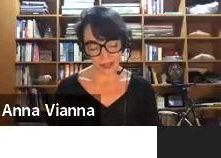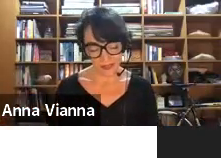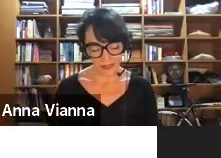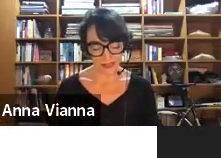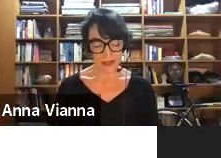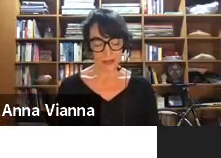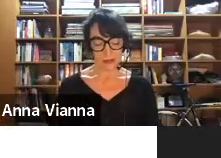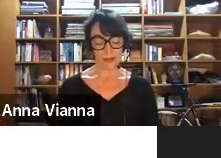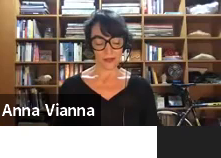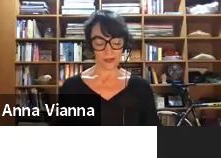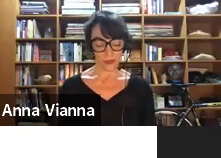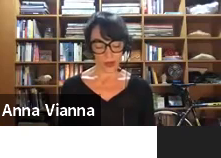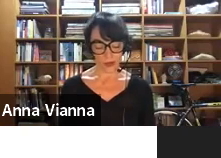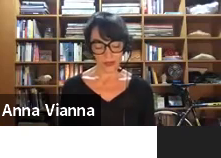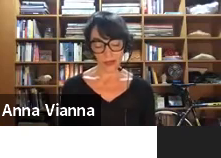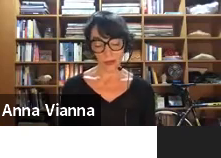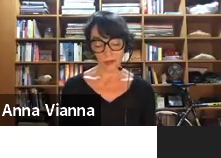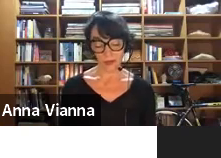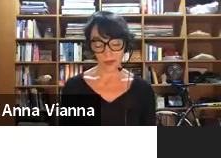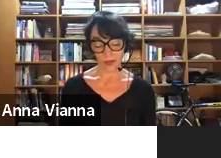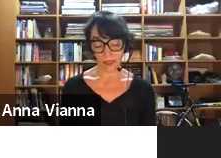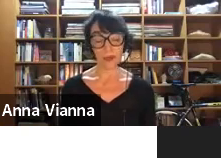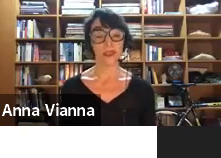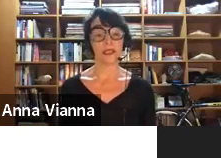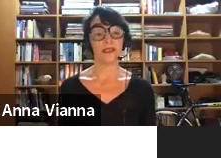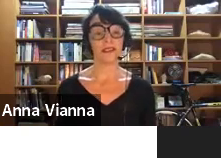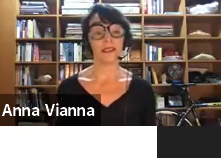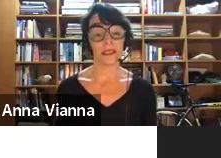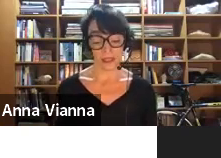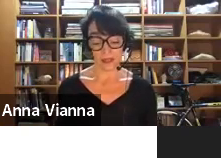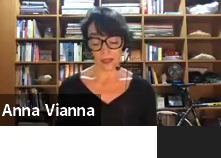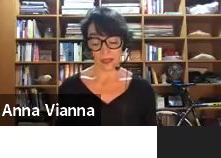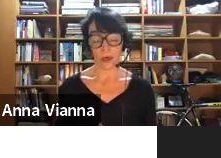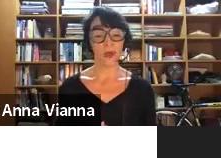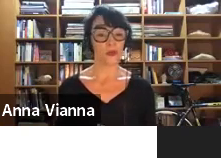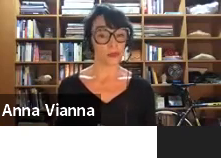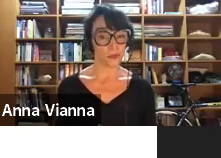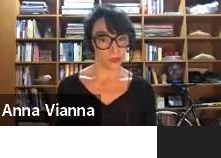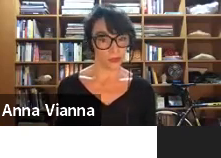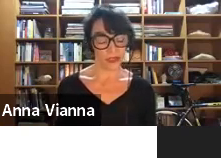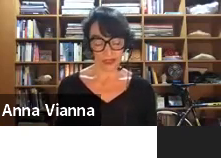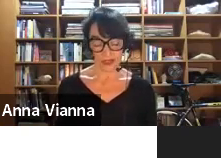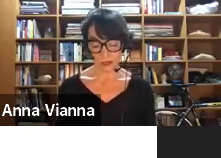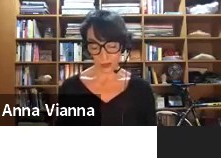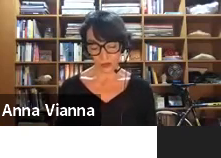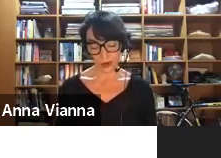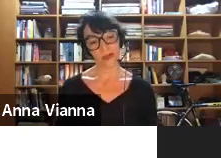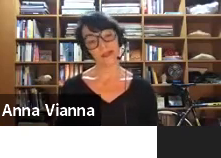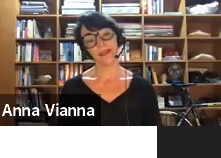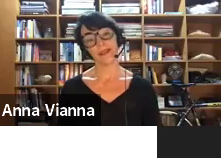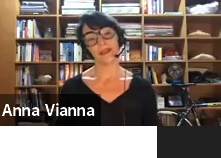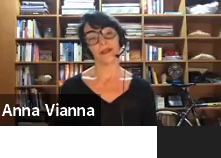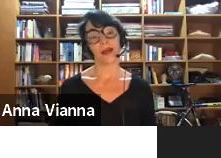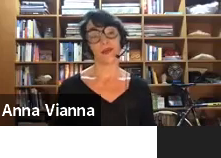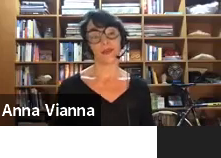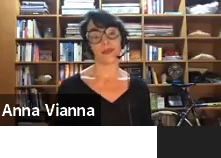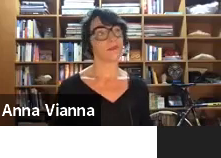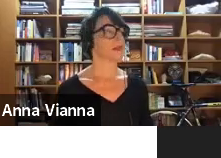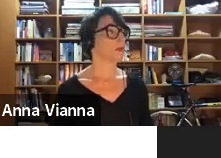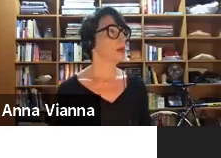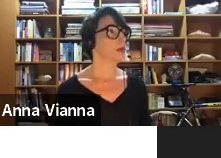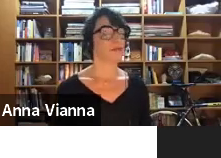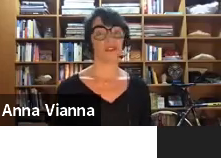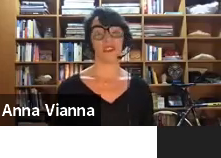that sentence, but this was the Bill Clinton's acquittal speech in the Rose Garden. I